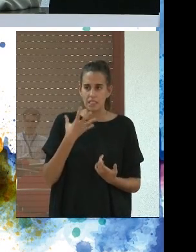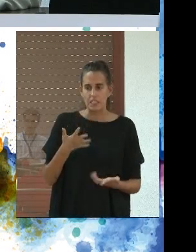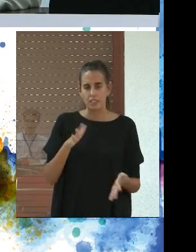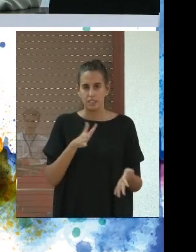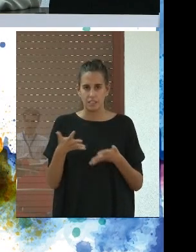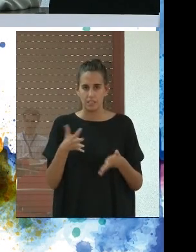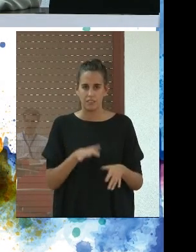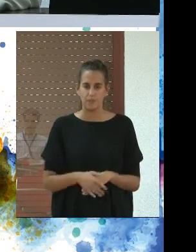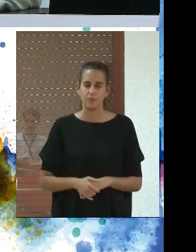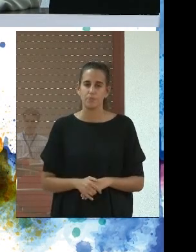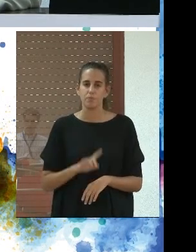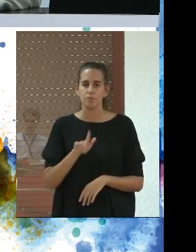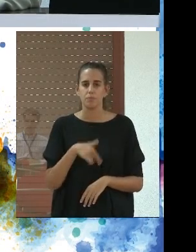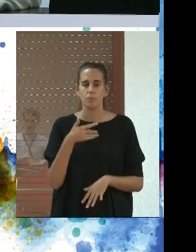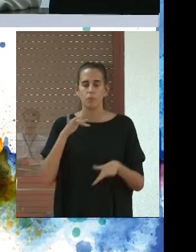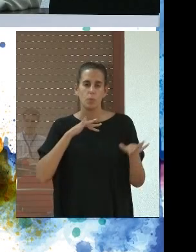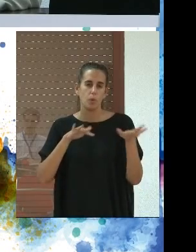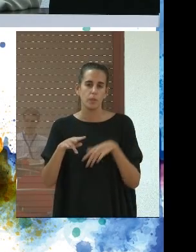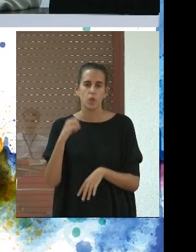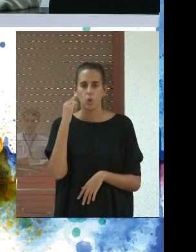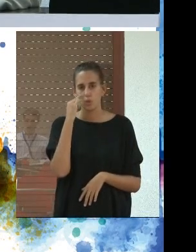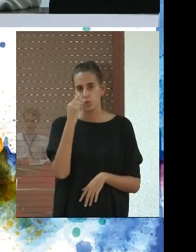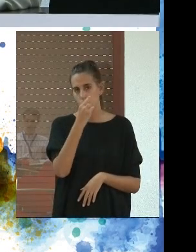People got very bad